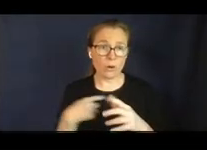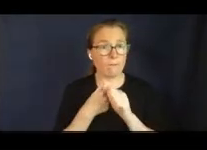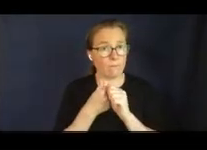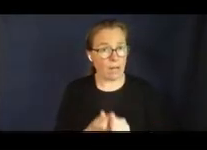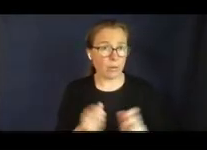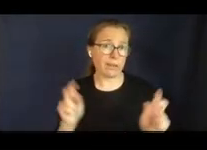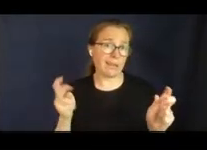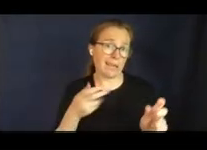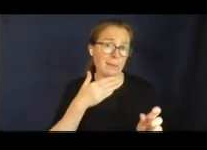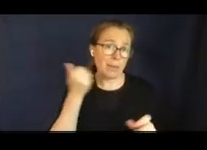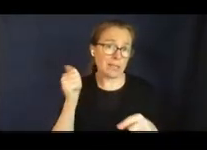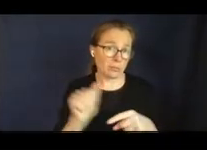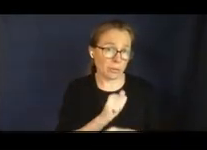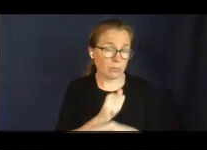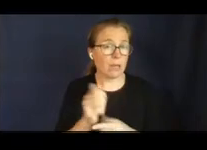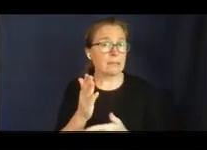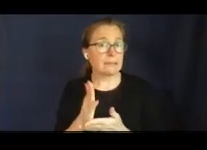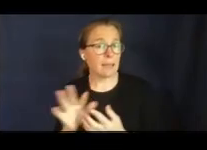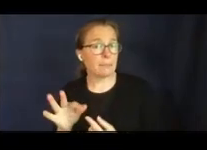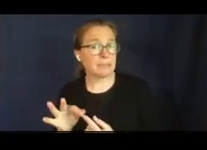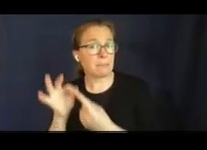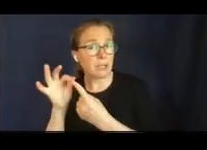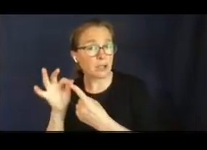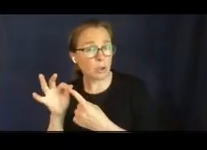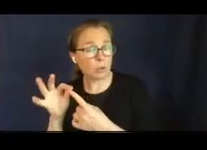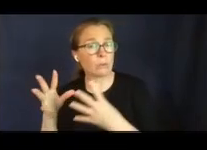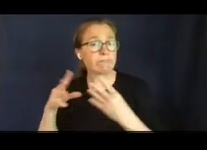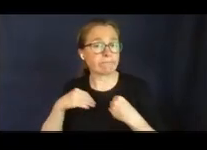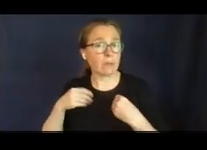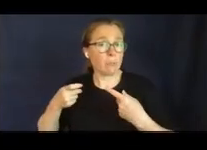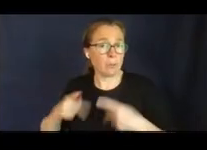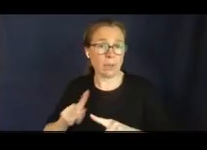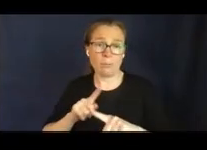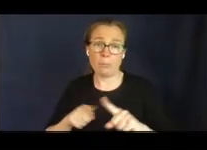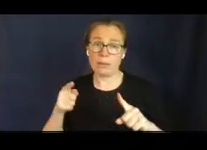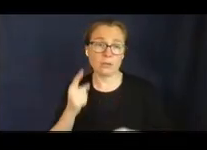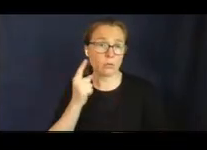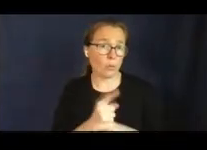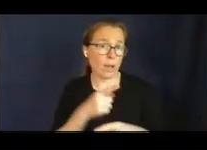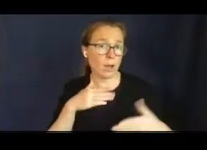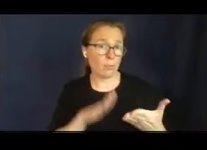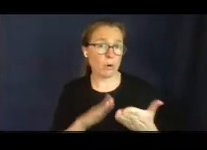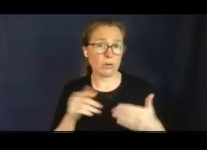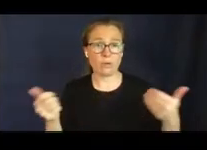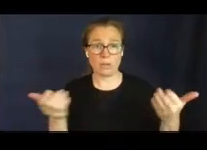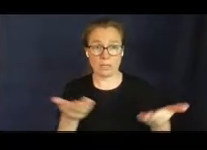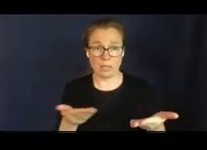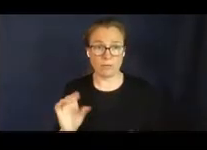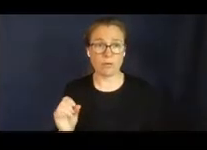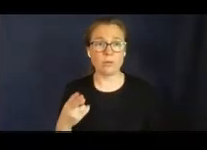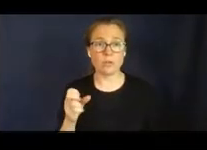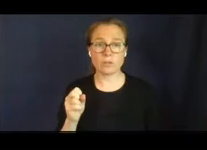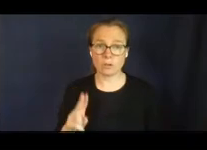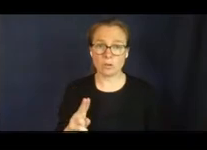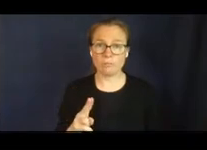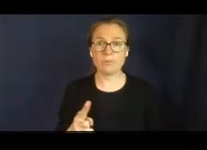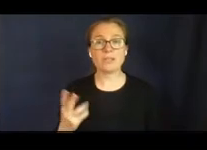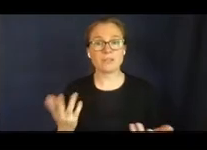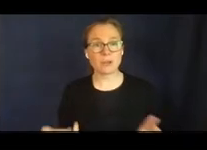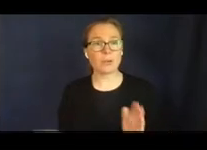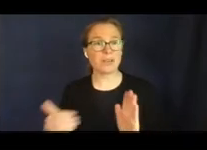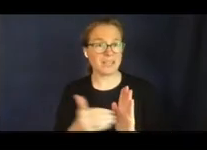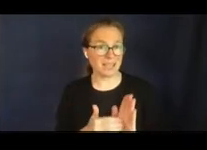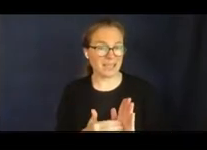exceptions will be allowed. But we think this is the right approach for our university. So on behalf of the university, we'd like to